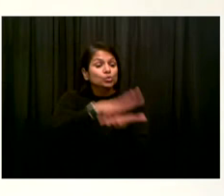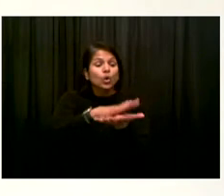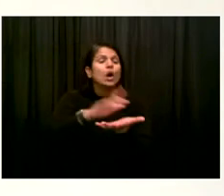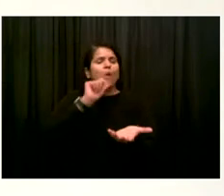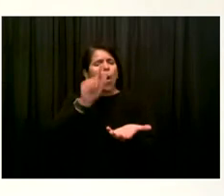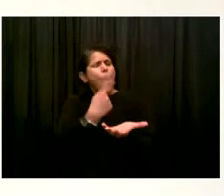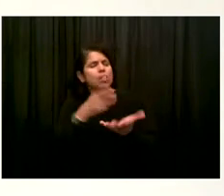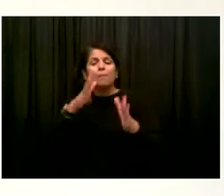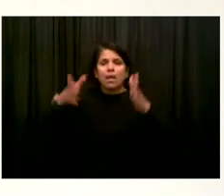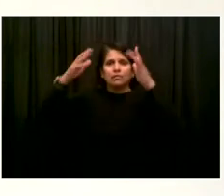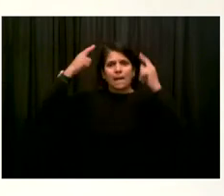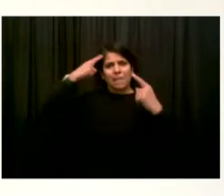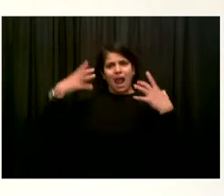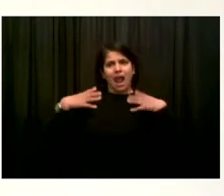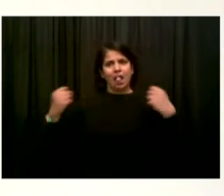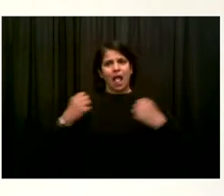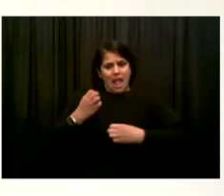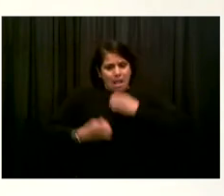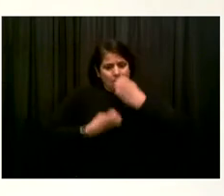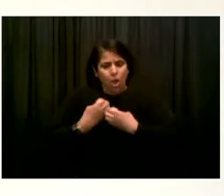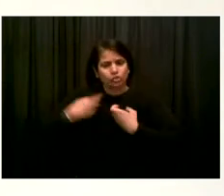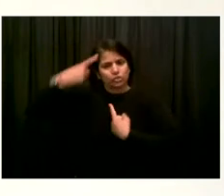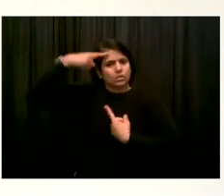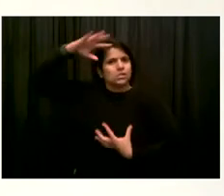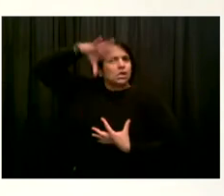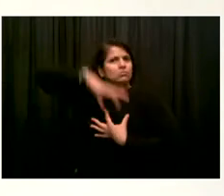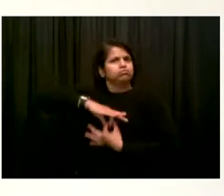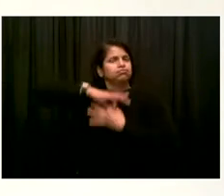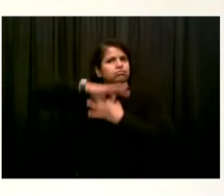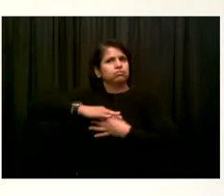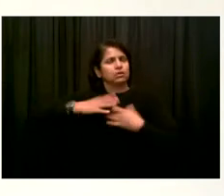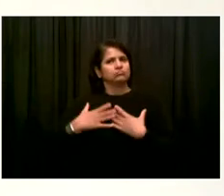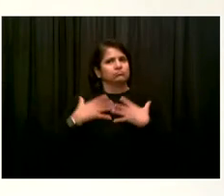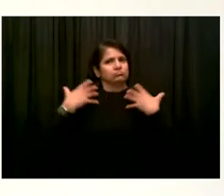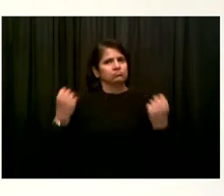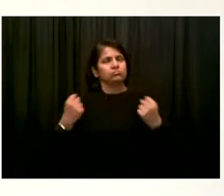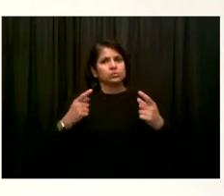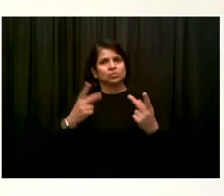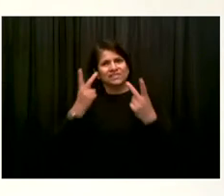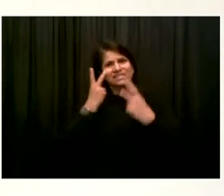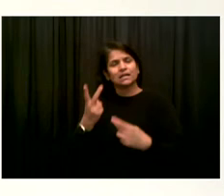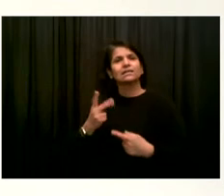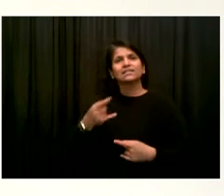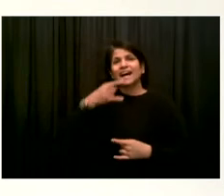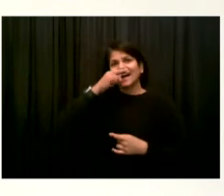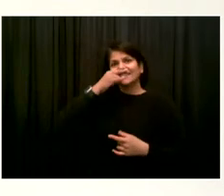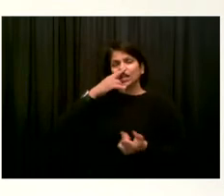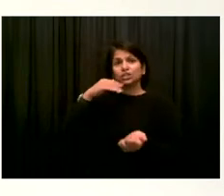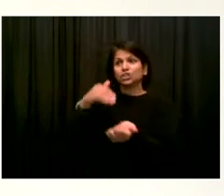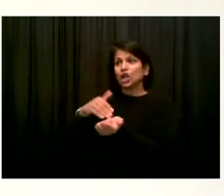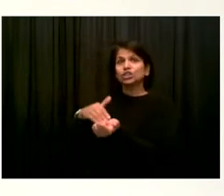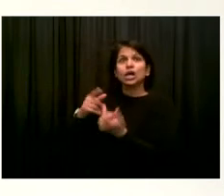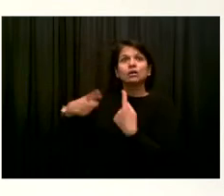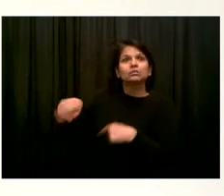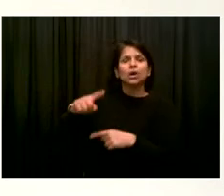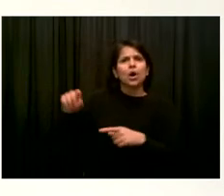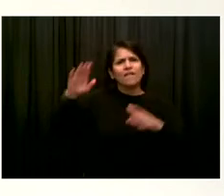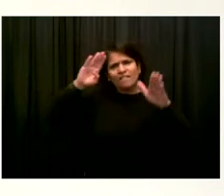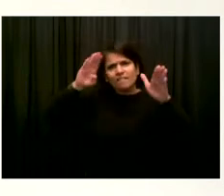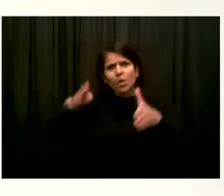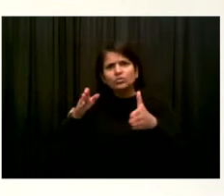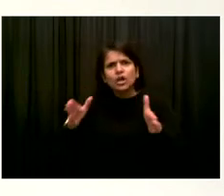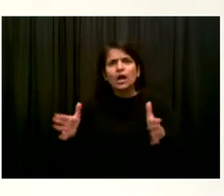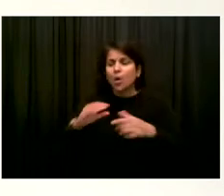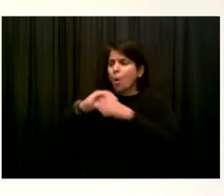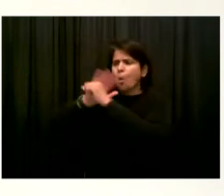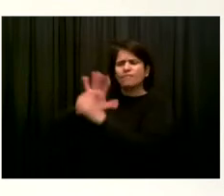is that pediatricians are more concerned about non-COVID related issues now, mental health issues among adolescents,